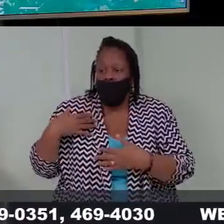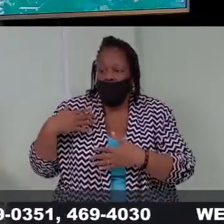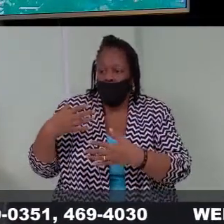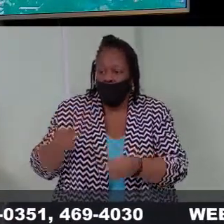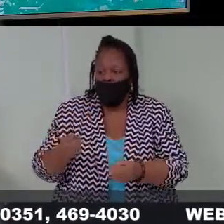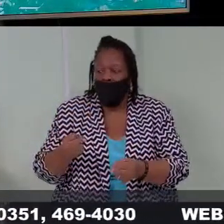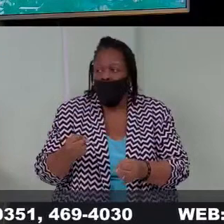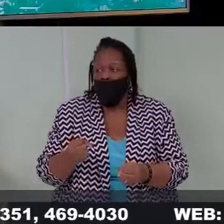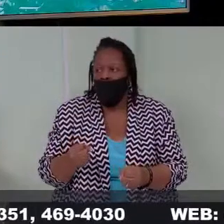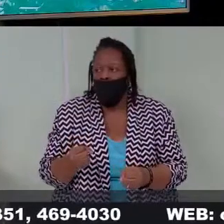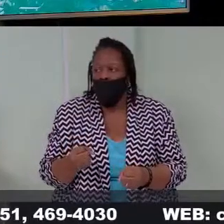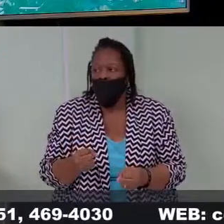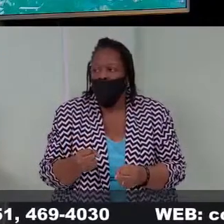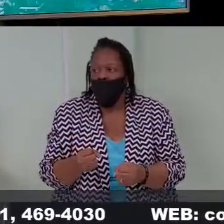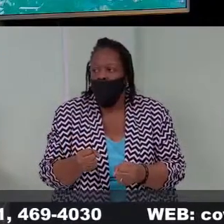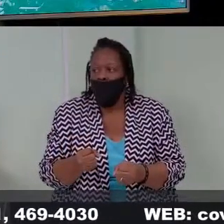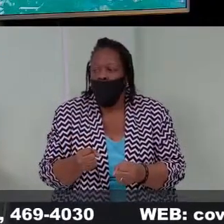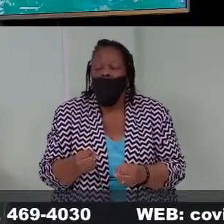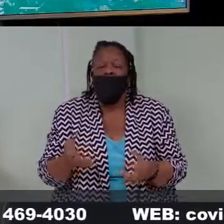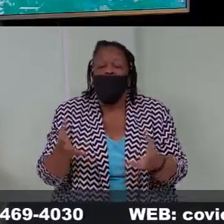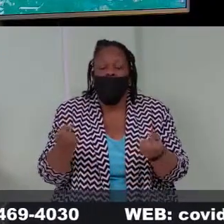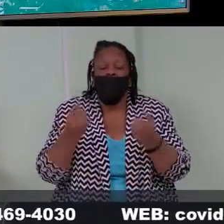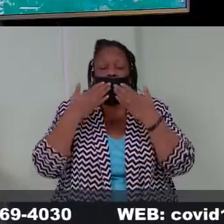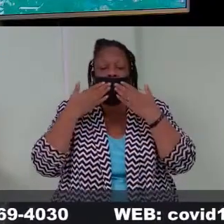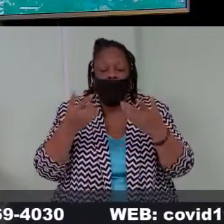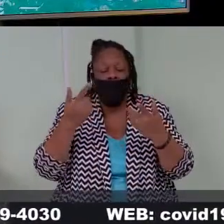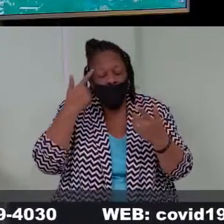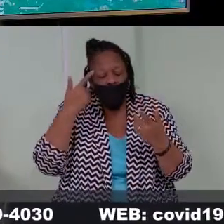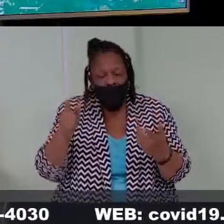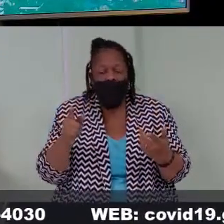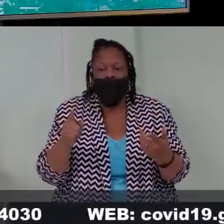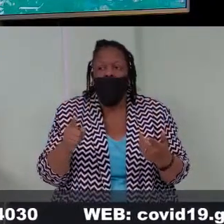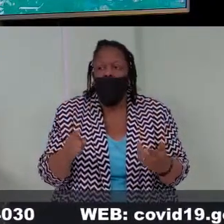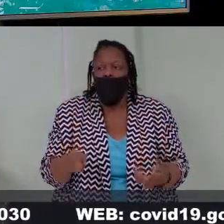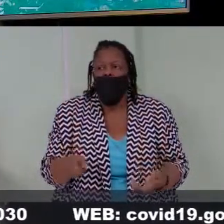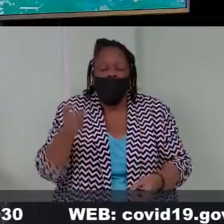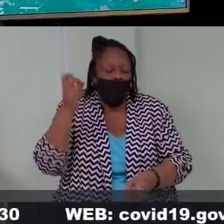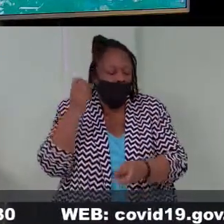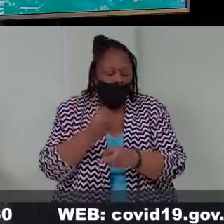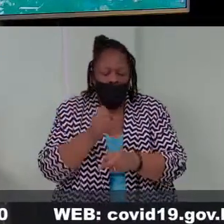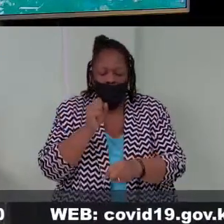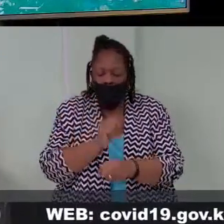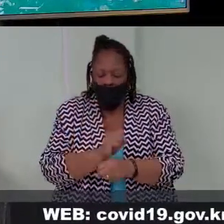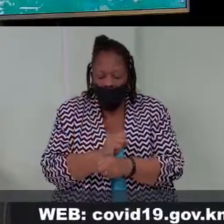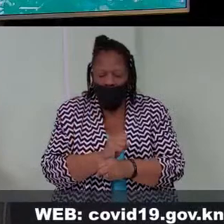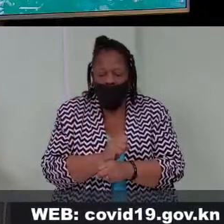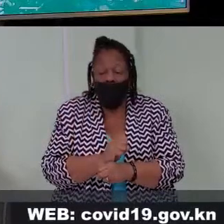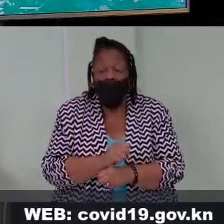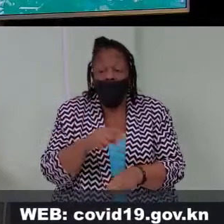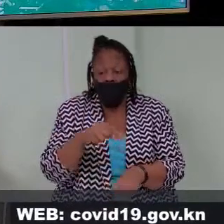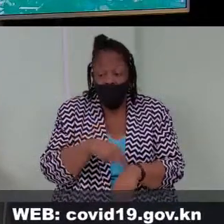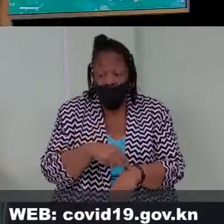and effort that you have taken in keeping us safe, especially in these uncertain times. Thank you so much.